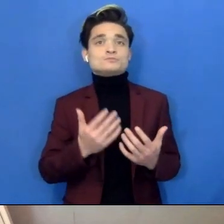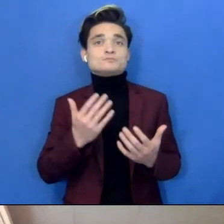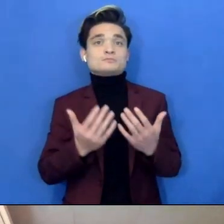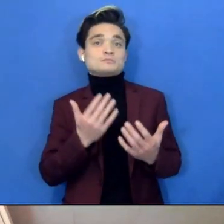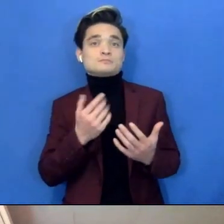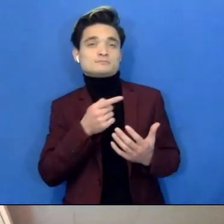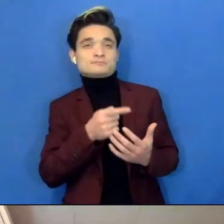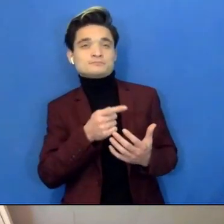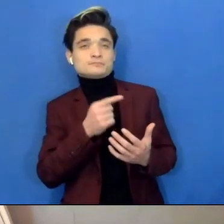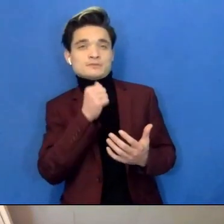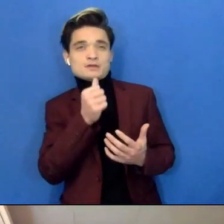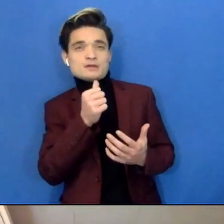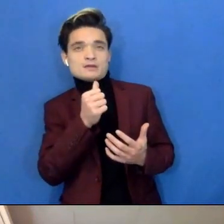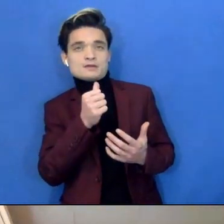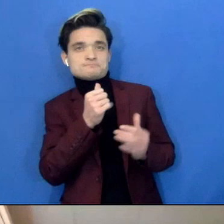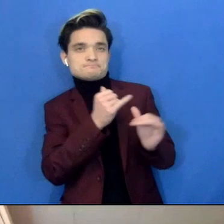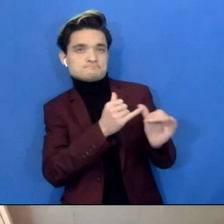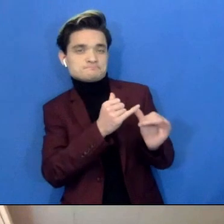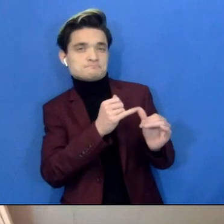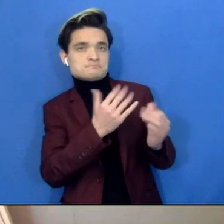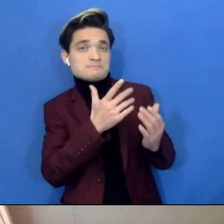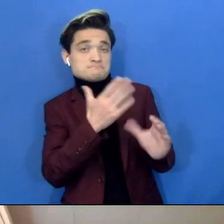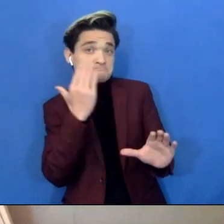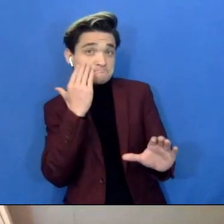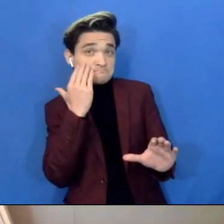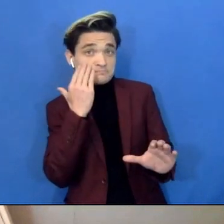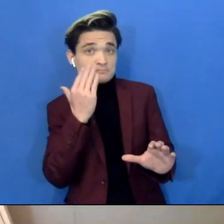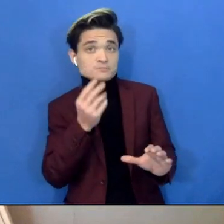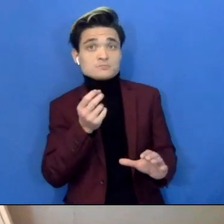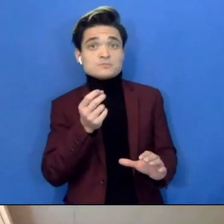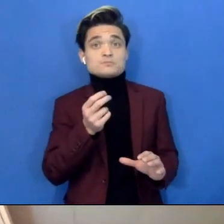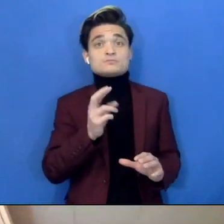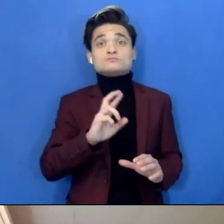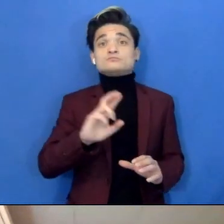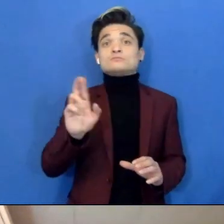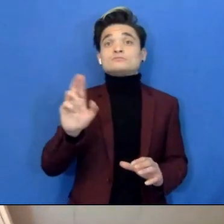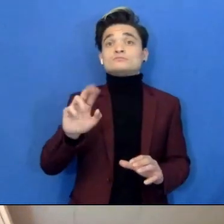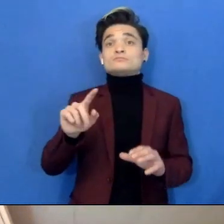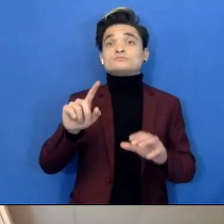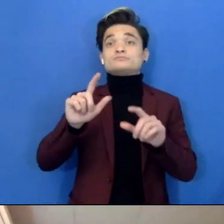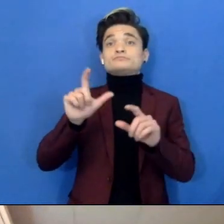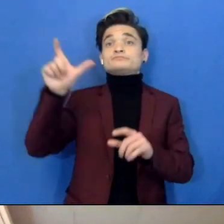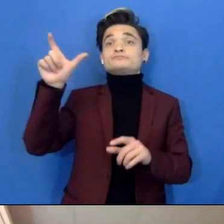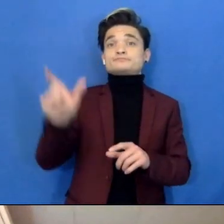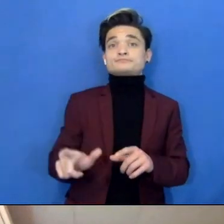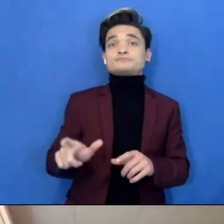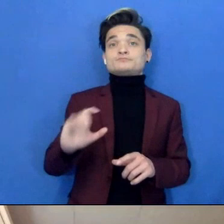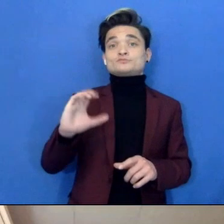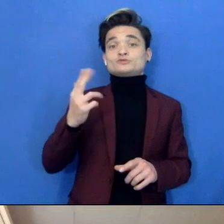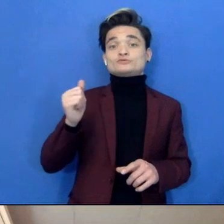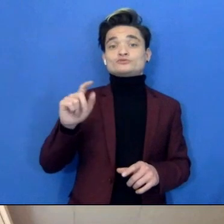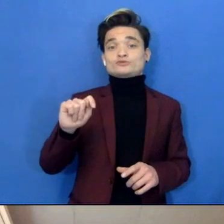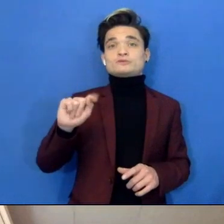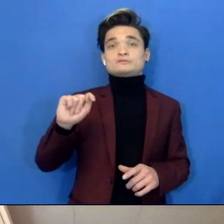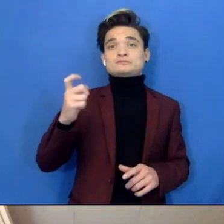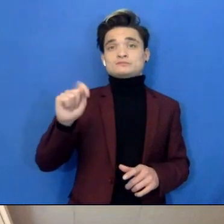So, on the right of your screen, there is a chat where you can write stuff and